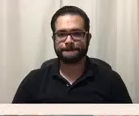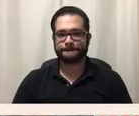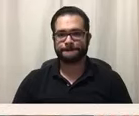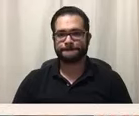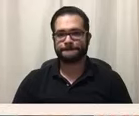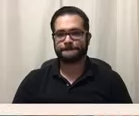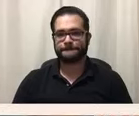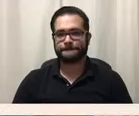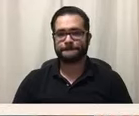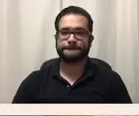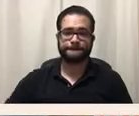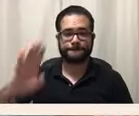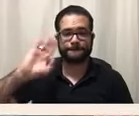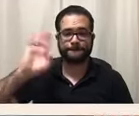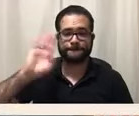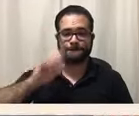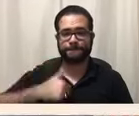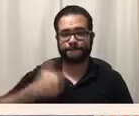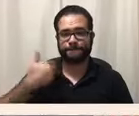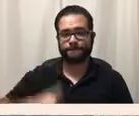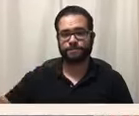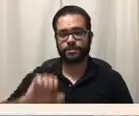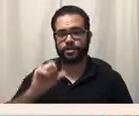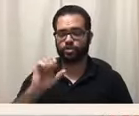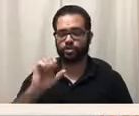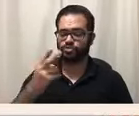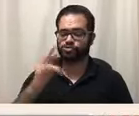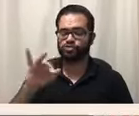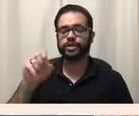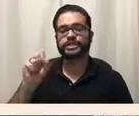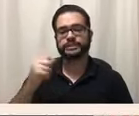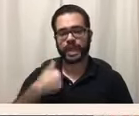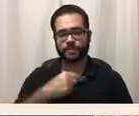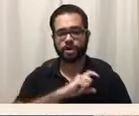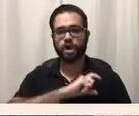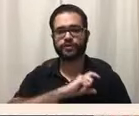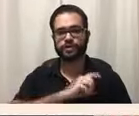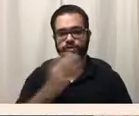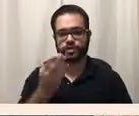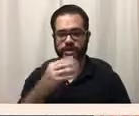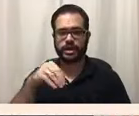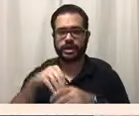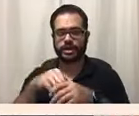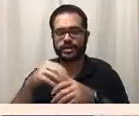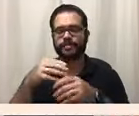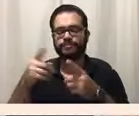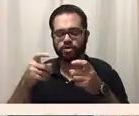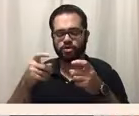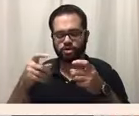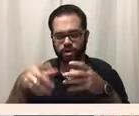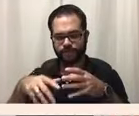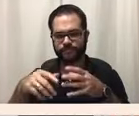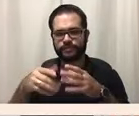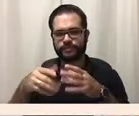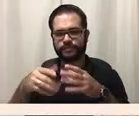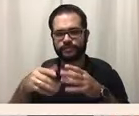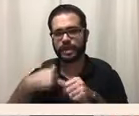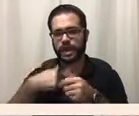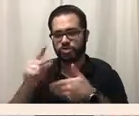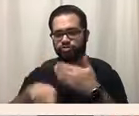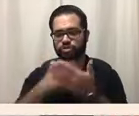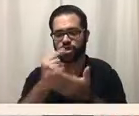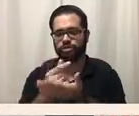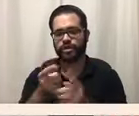Hello, my name is Chris Romeo. I'm an officer of Creative Leaps and a program facilitator. I graduated from the University of South Florida with